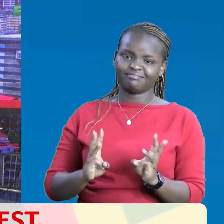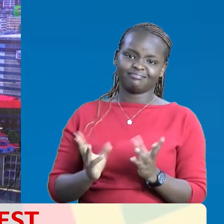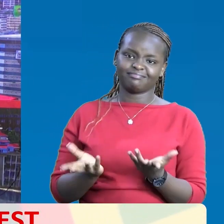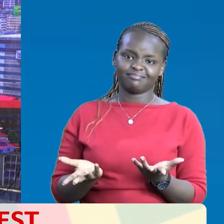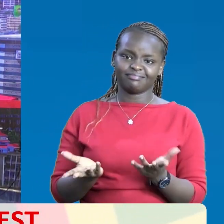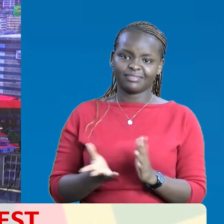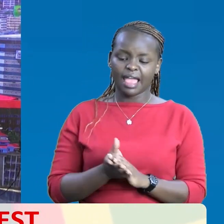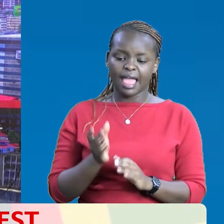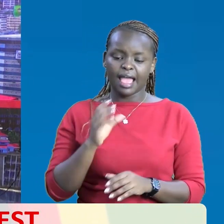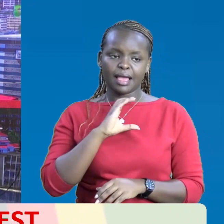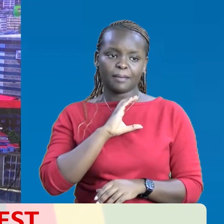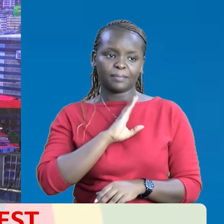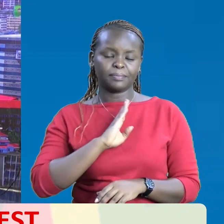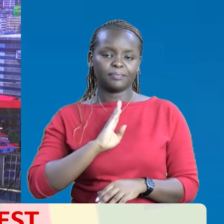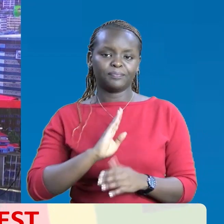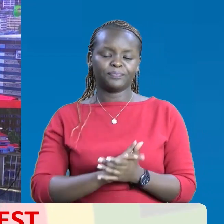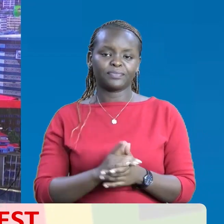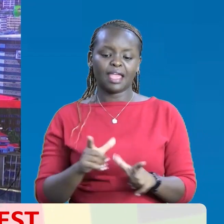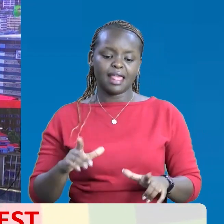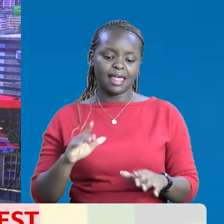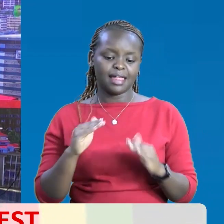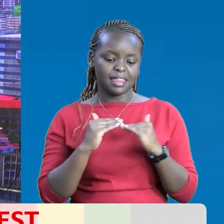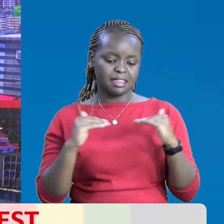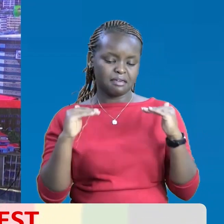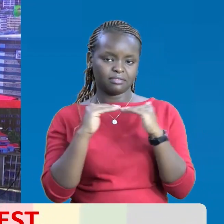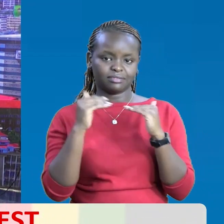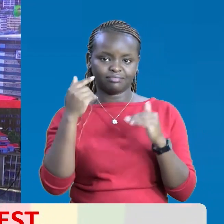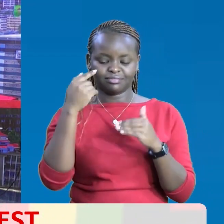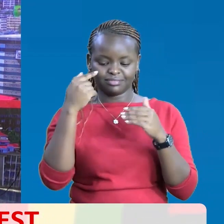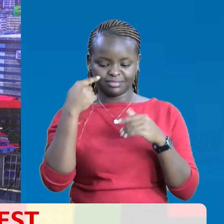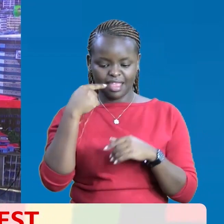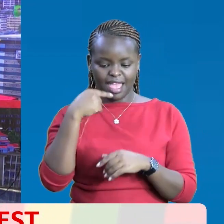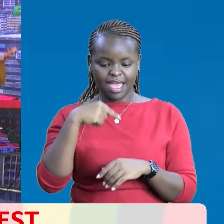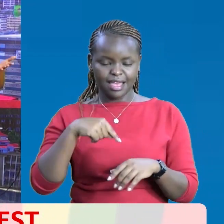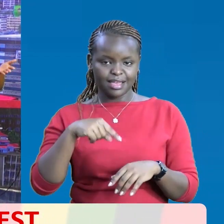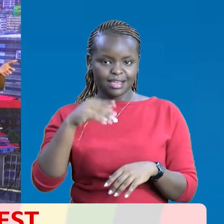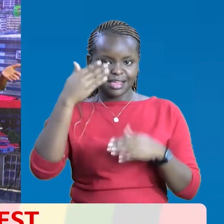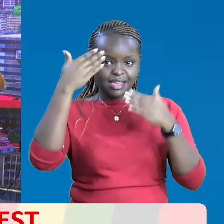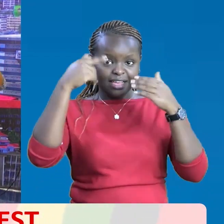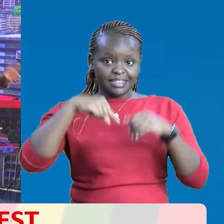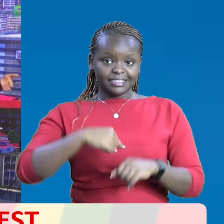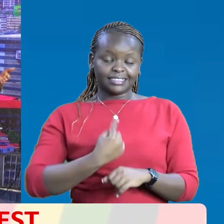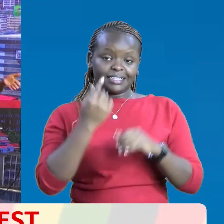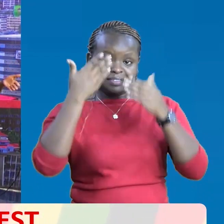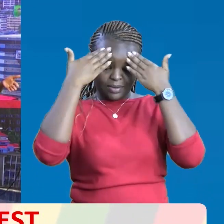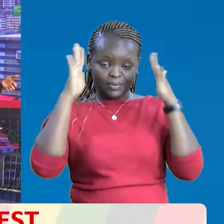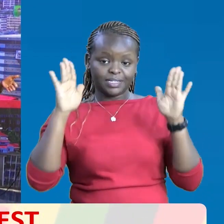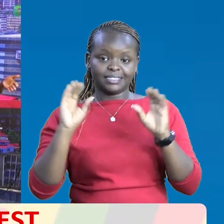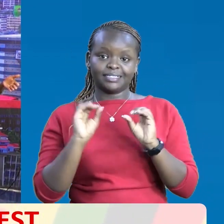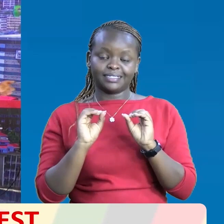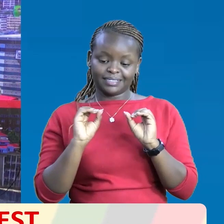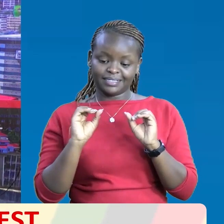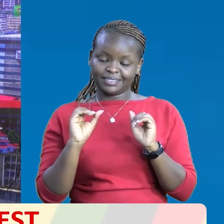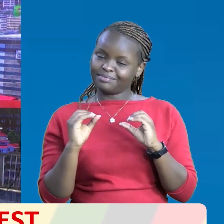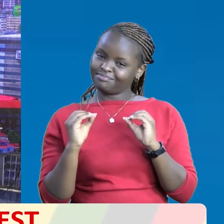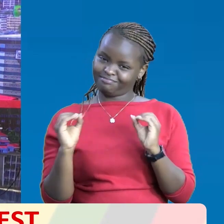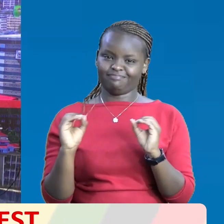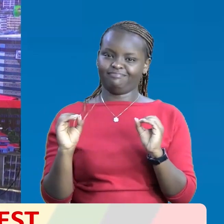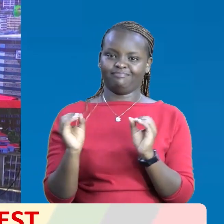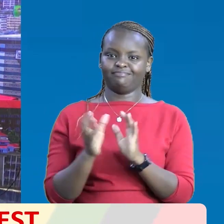because you actually have not had some level of self awareness? Yeah. You see. So you can be going through some mental health issues, but once